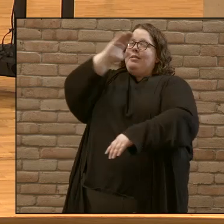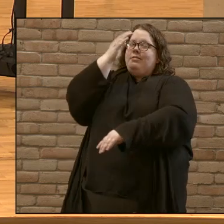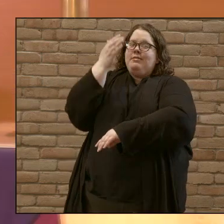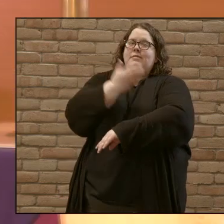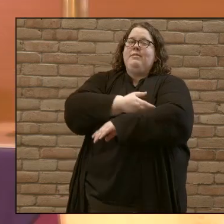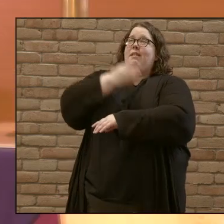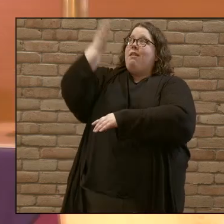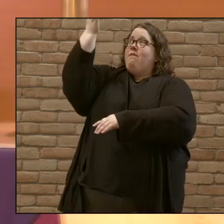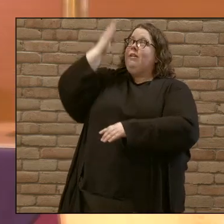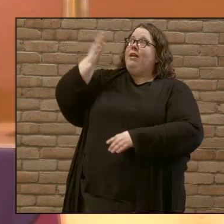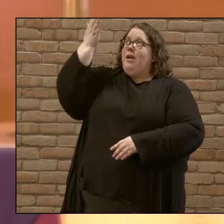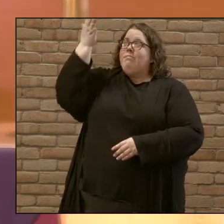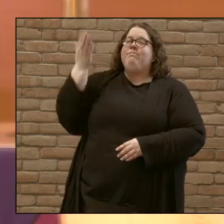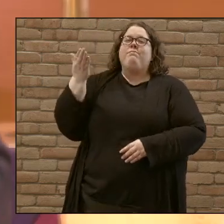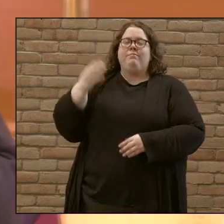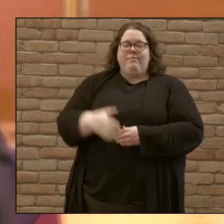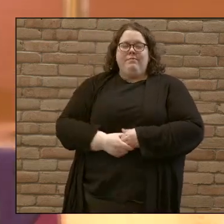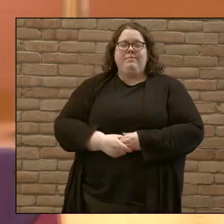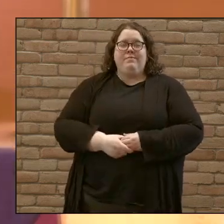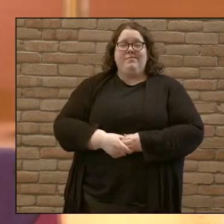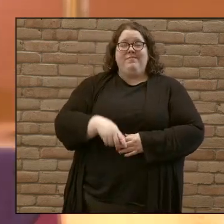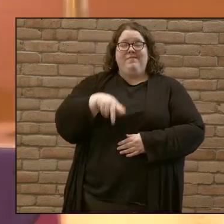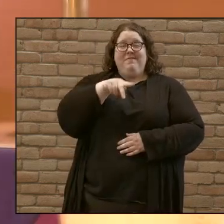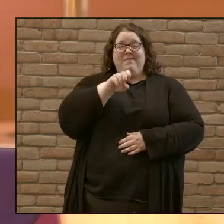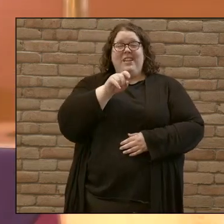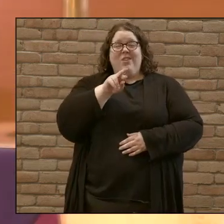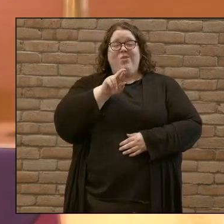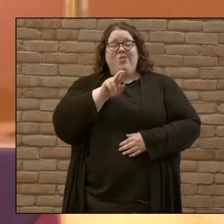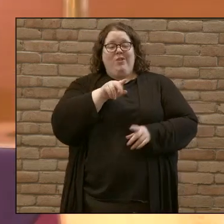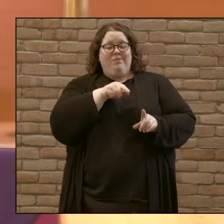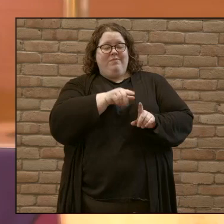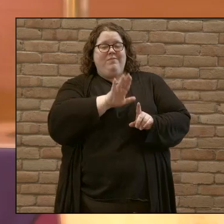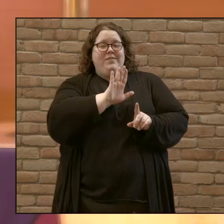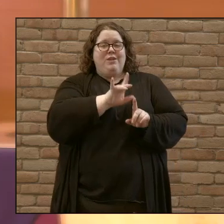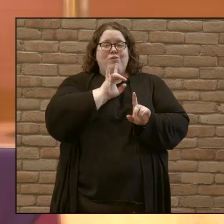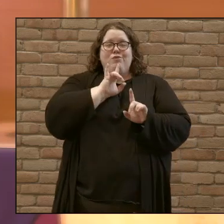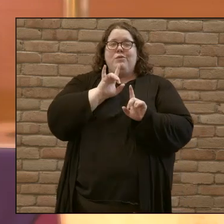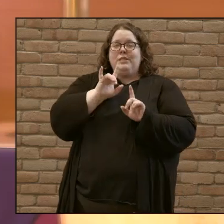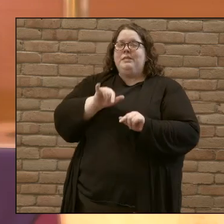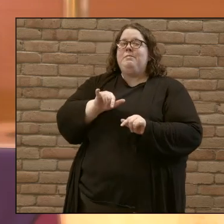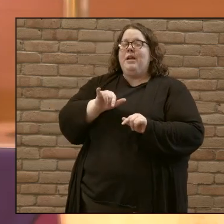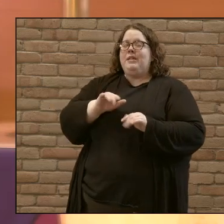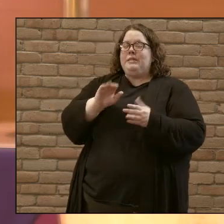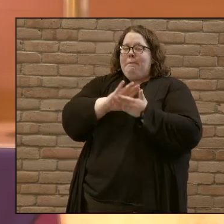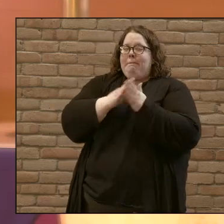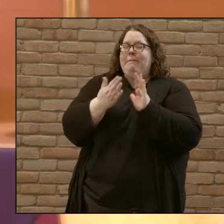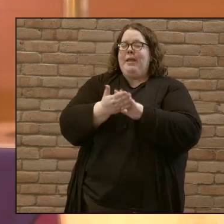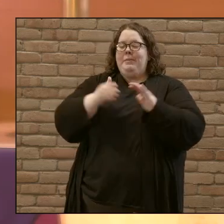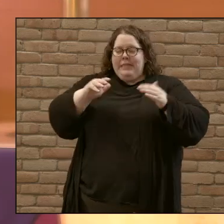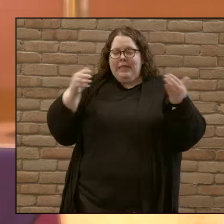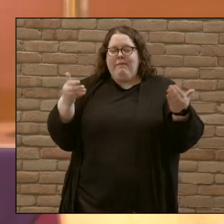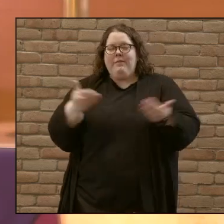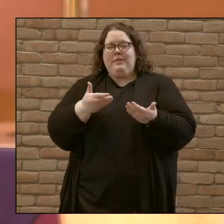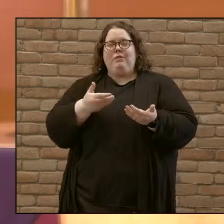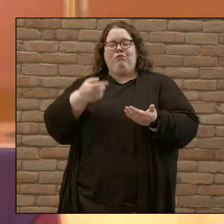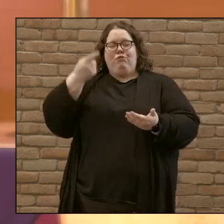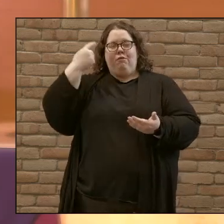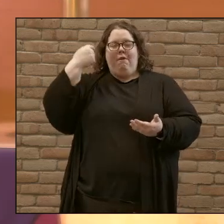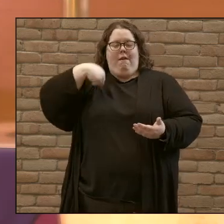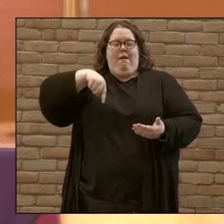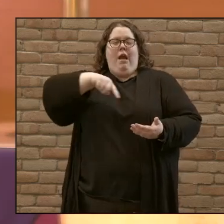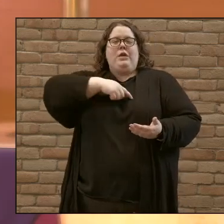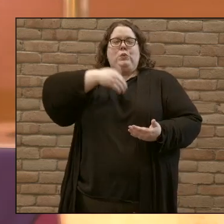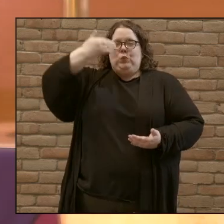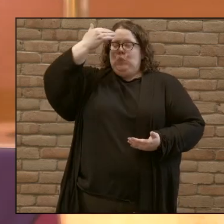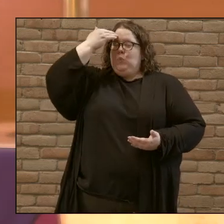God." See, Peter's response is the invitation for us to know